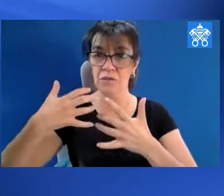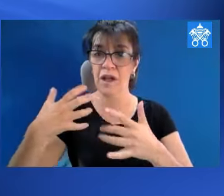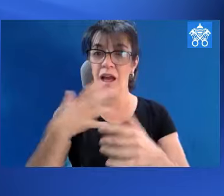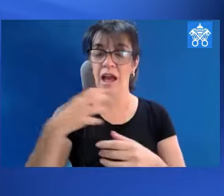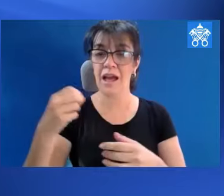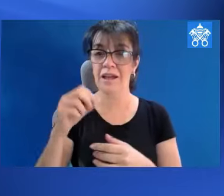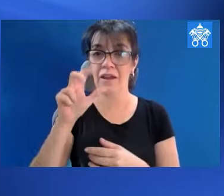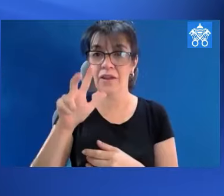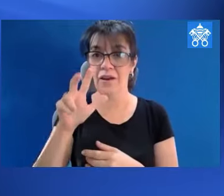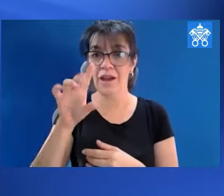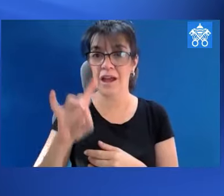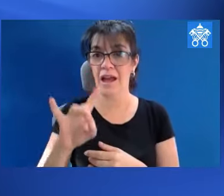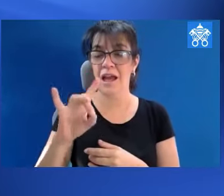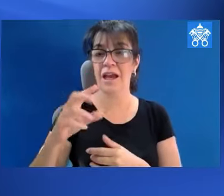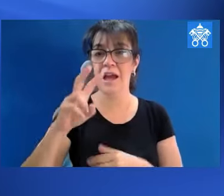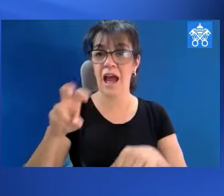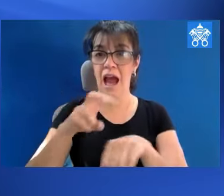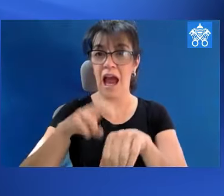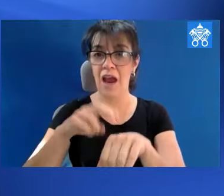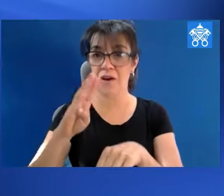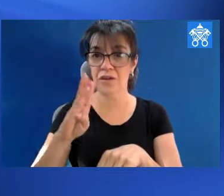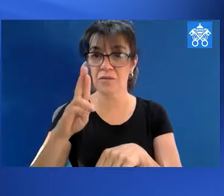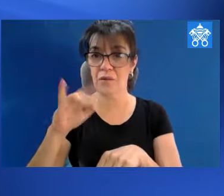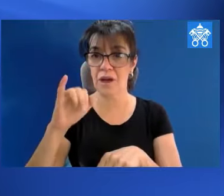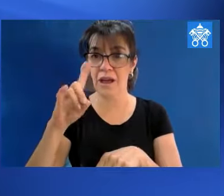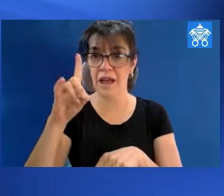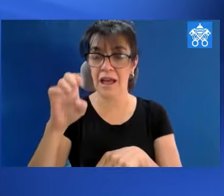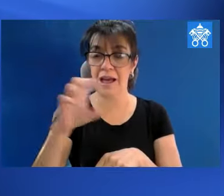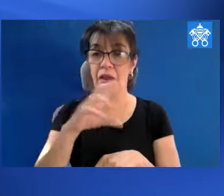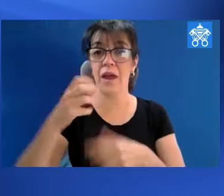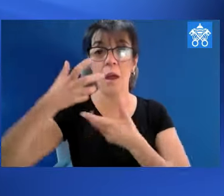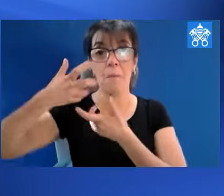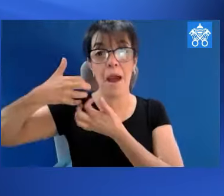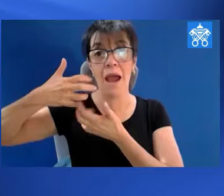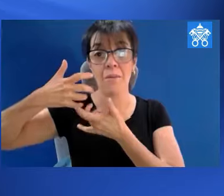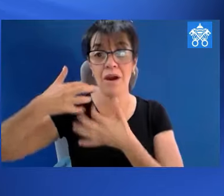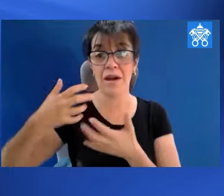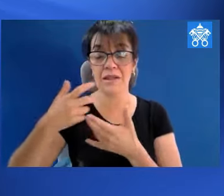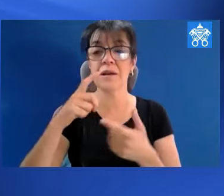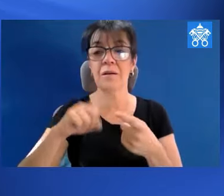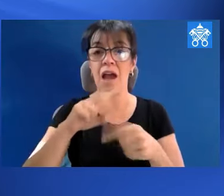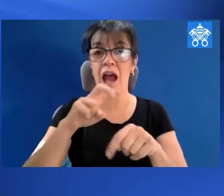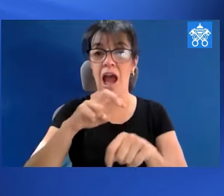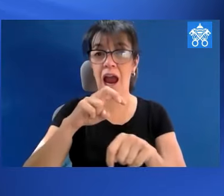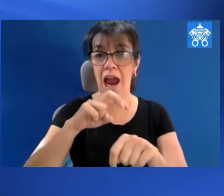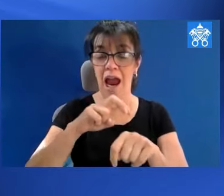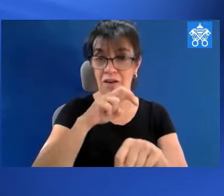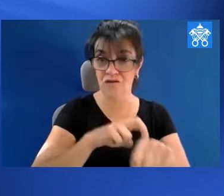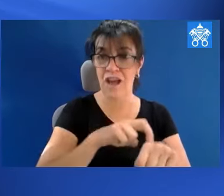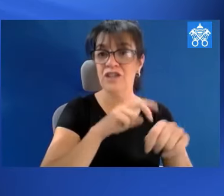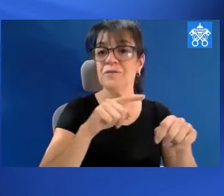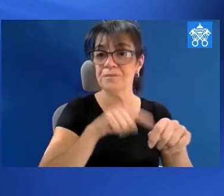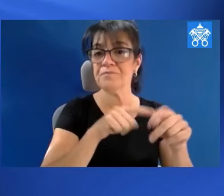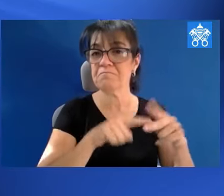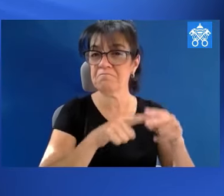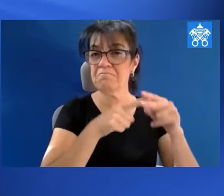and of the 38th Irish Brigade, and the Pipers, a little Irish bagpipe music there to